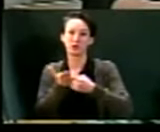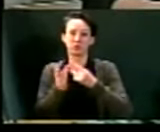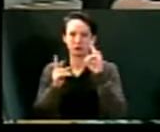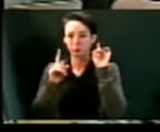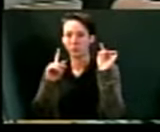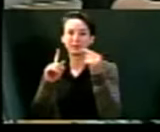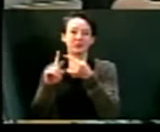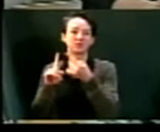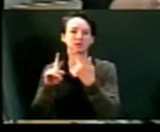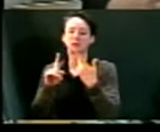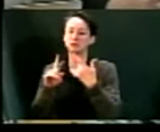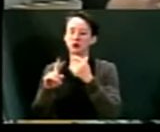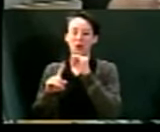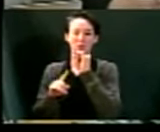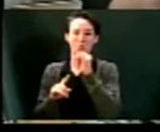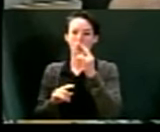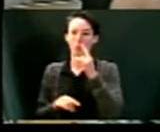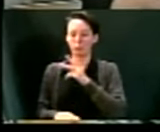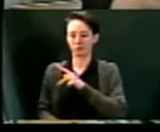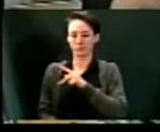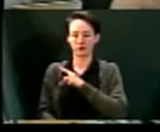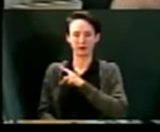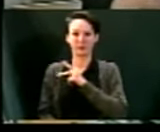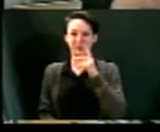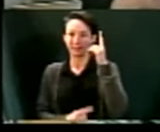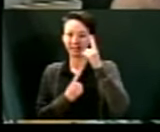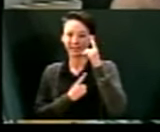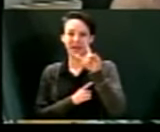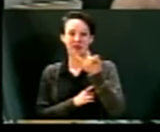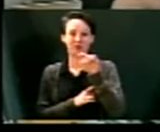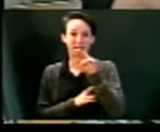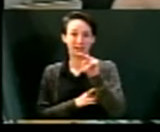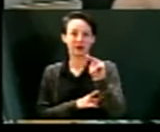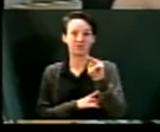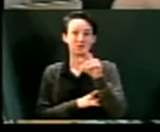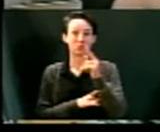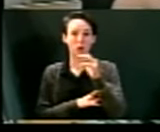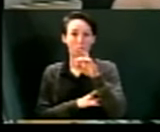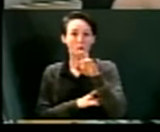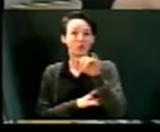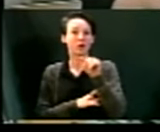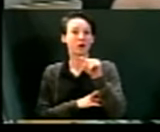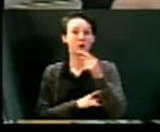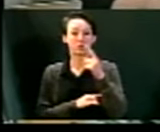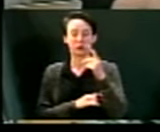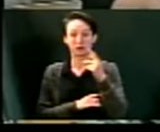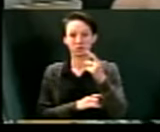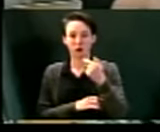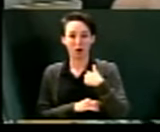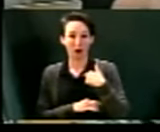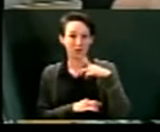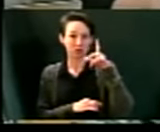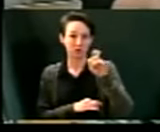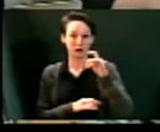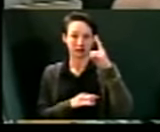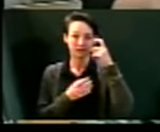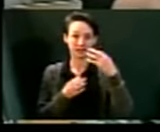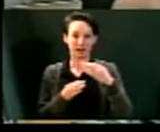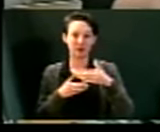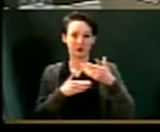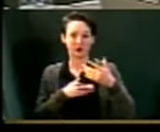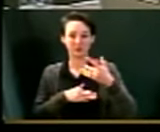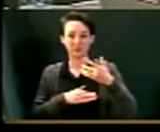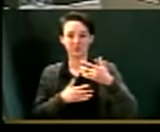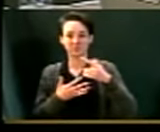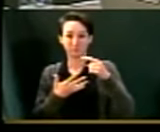I don't think that, I personally don't think that Lynn and Gloria or I should be deciding when what the next step should be, but. The